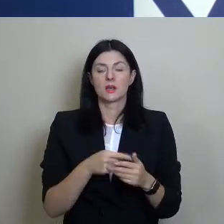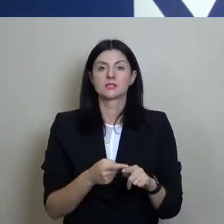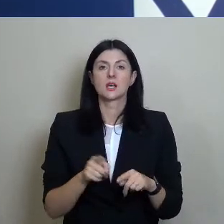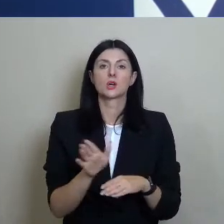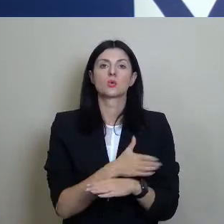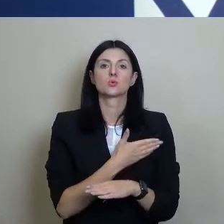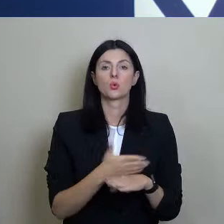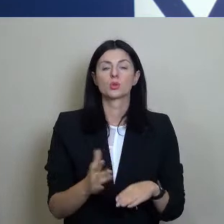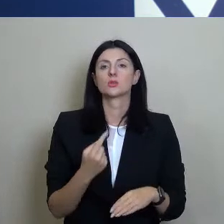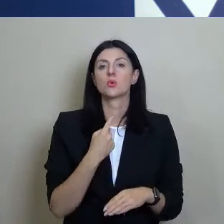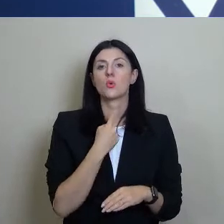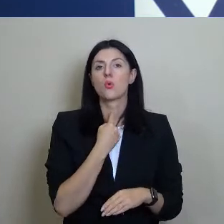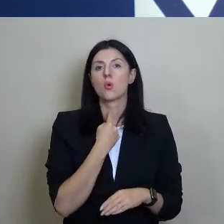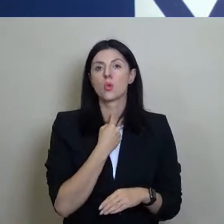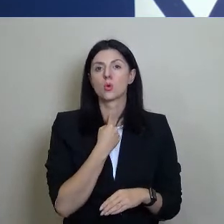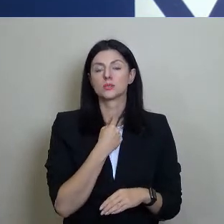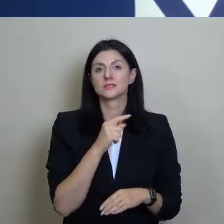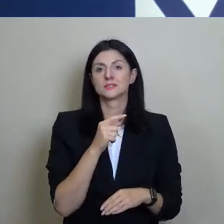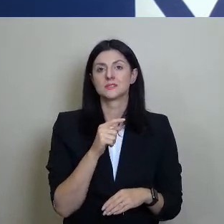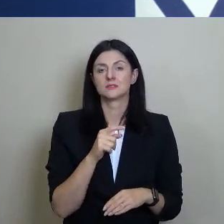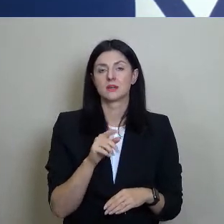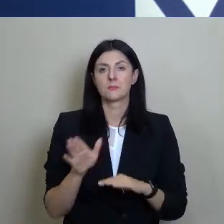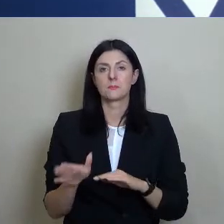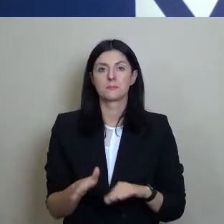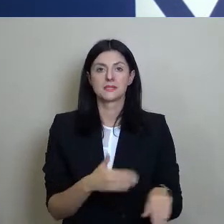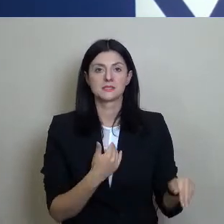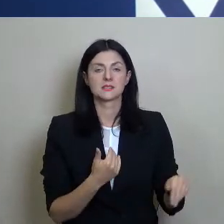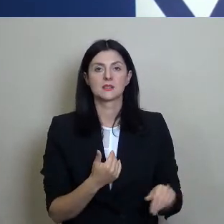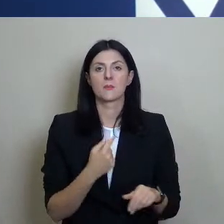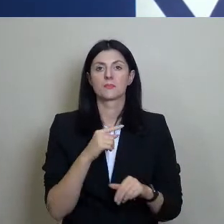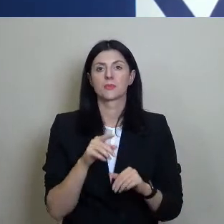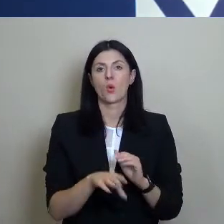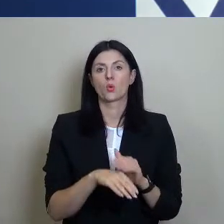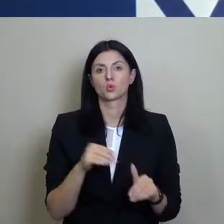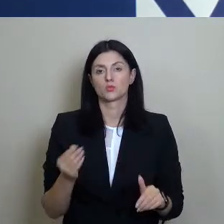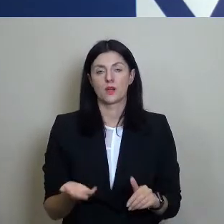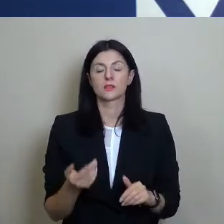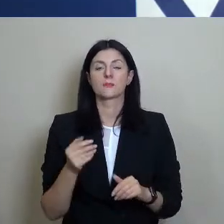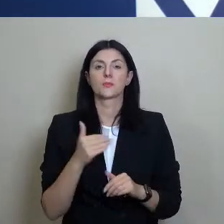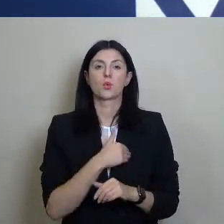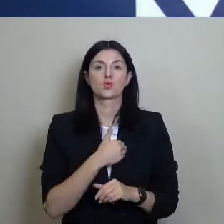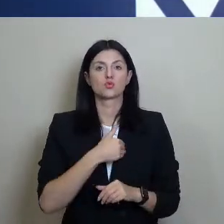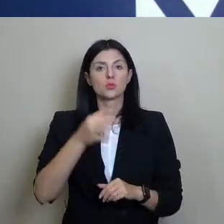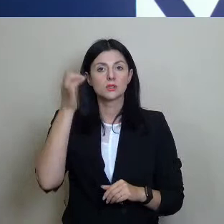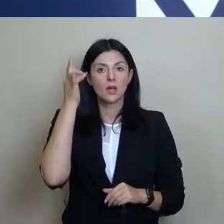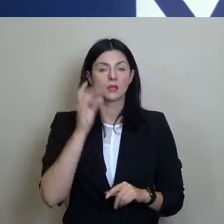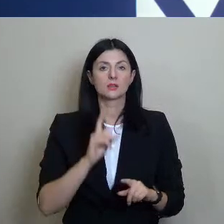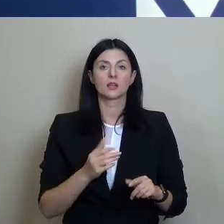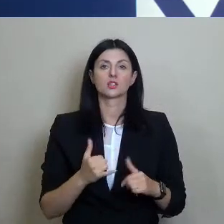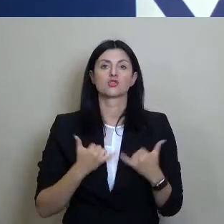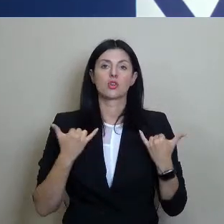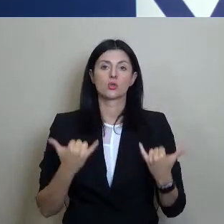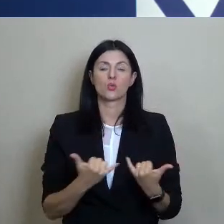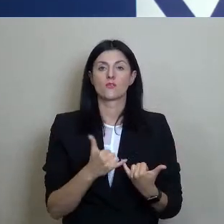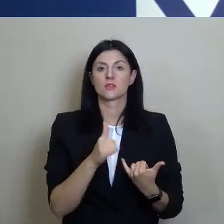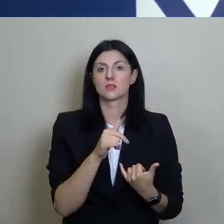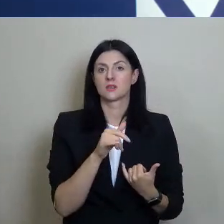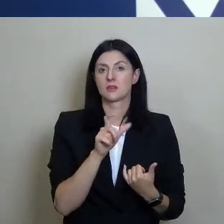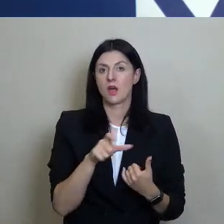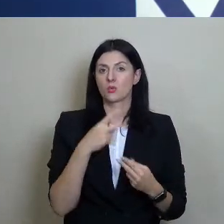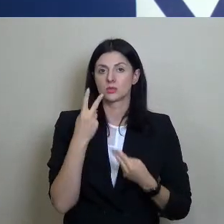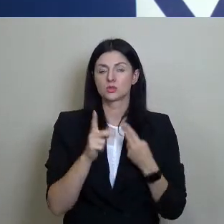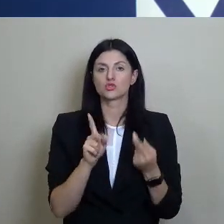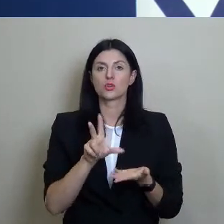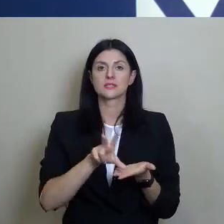2020, creation of the constituencies, and also distribution of votes after